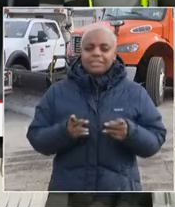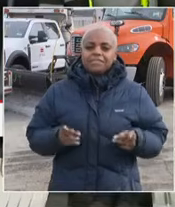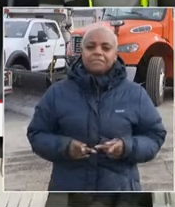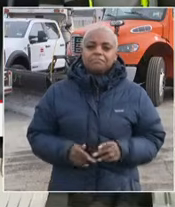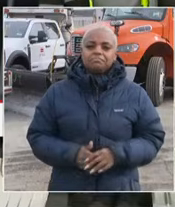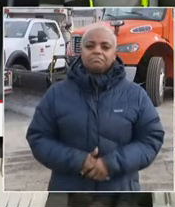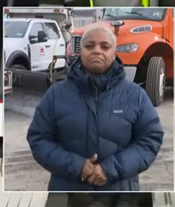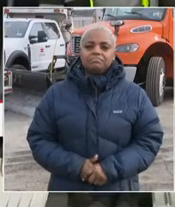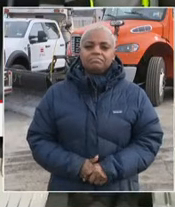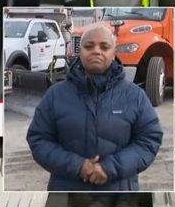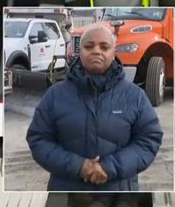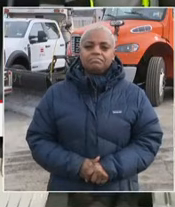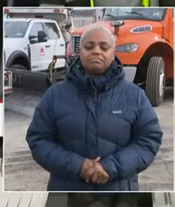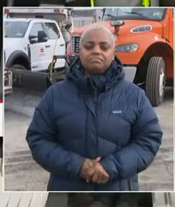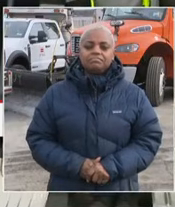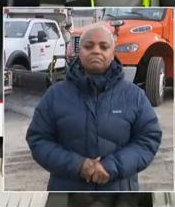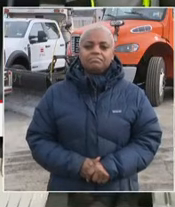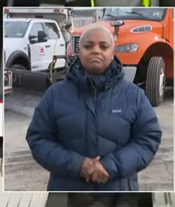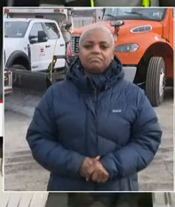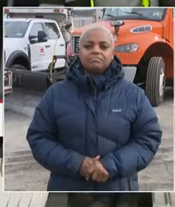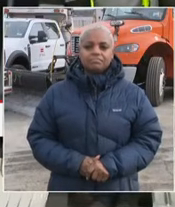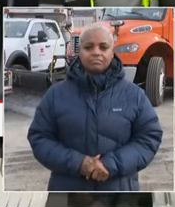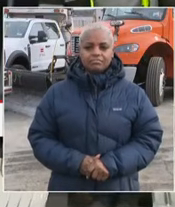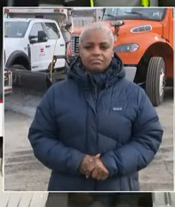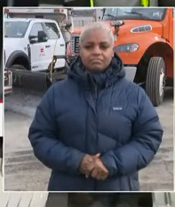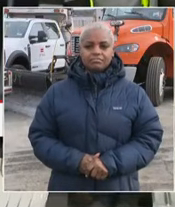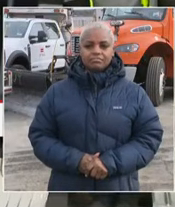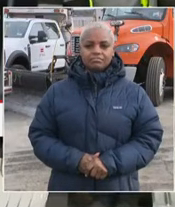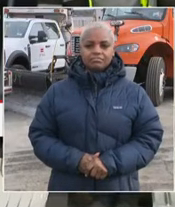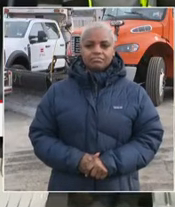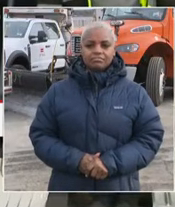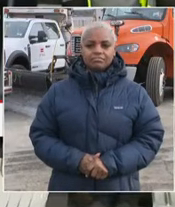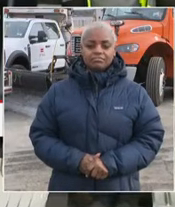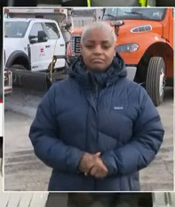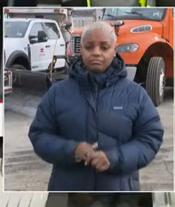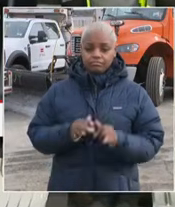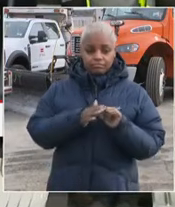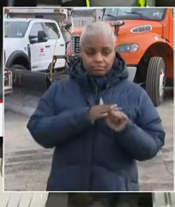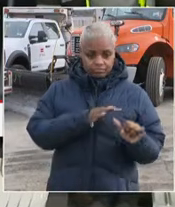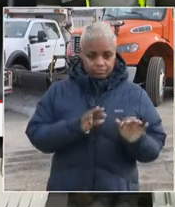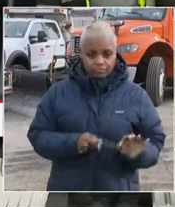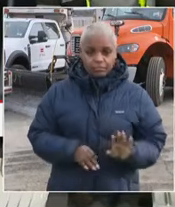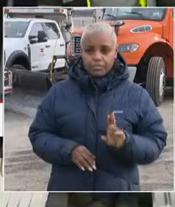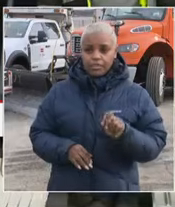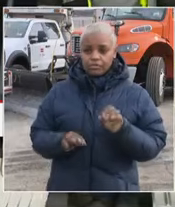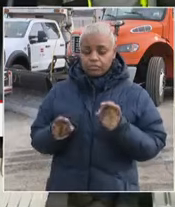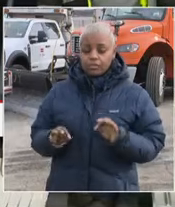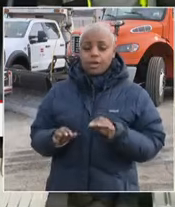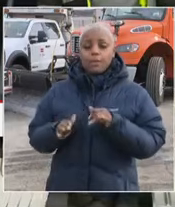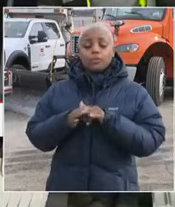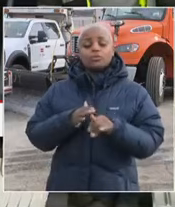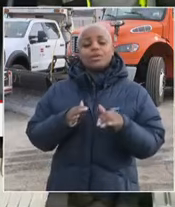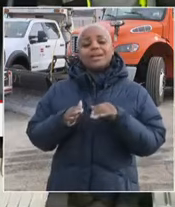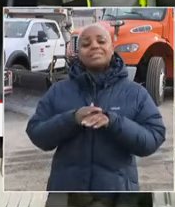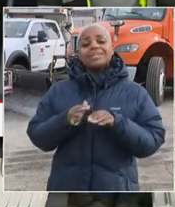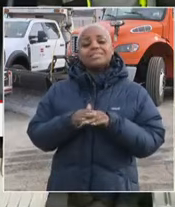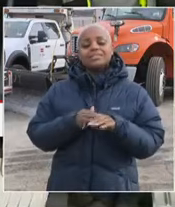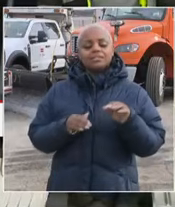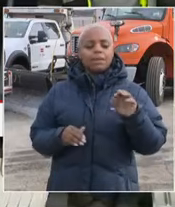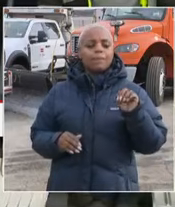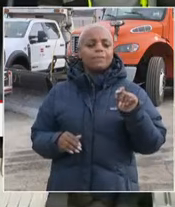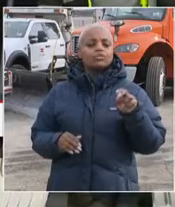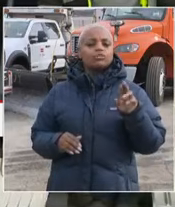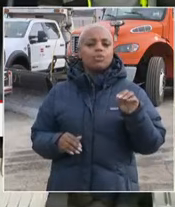Service conditions will determine that. We are already proactively reaching out on the Metro Access side to try to reschedule trips. If you do not need